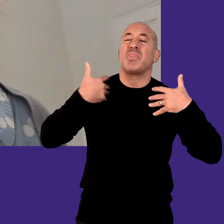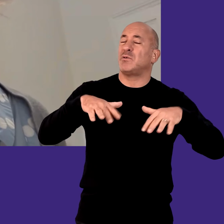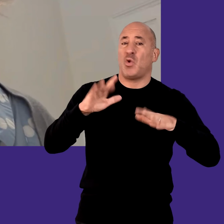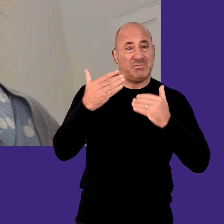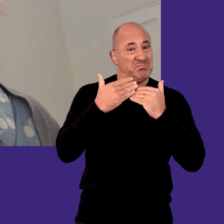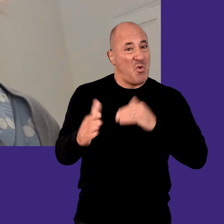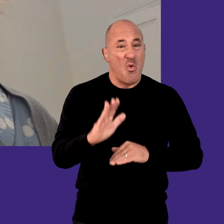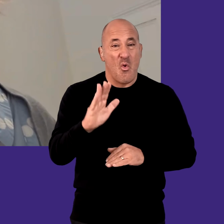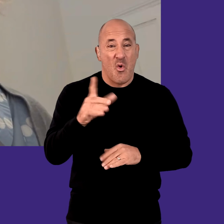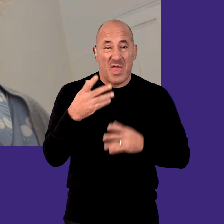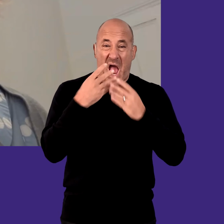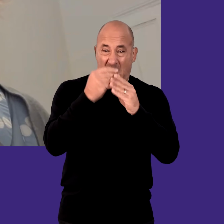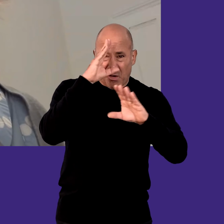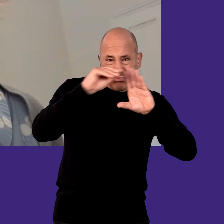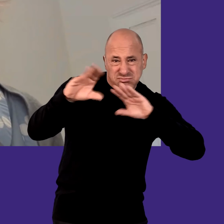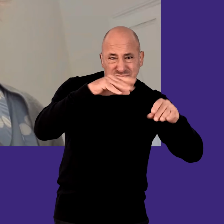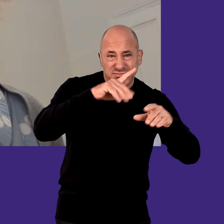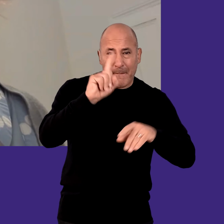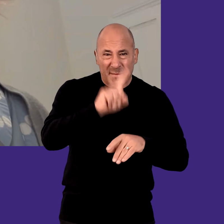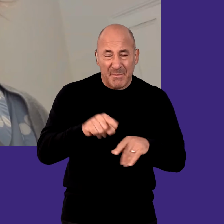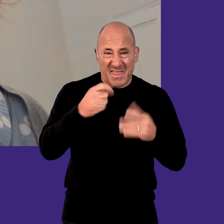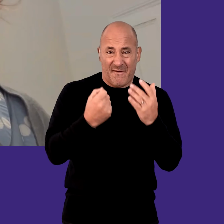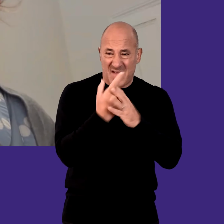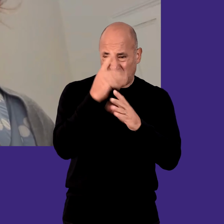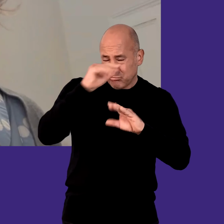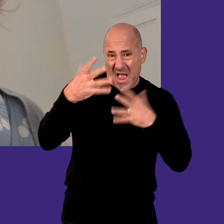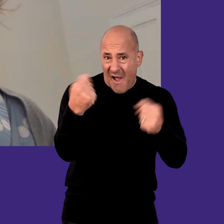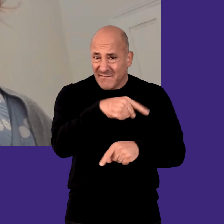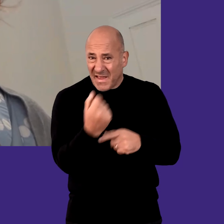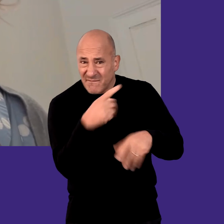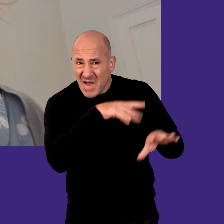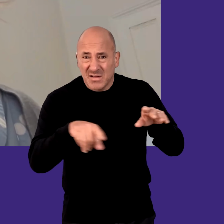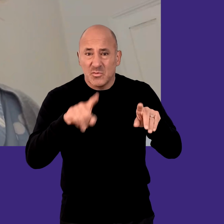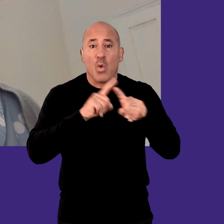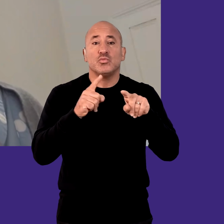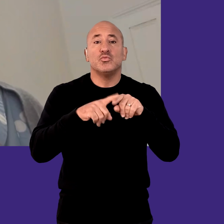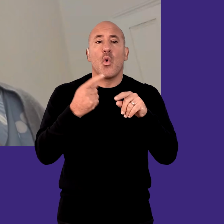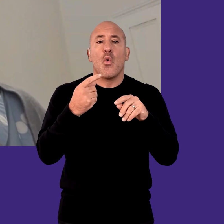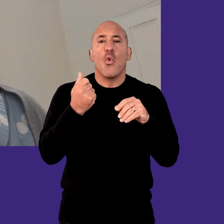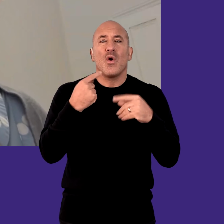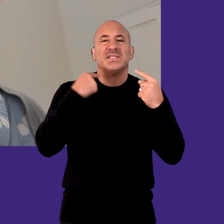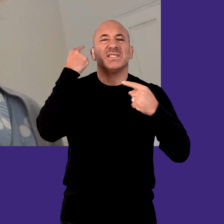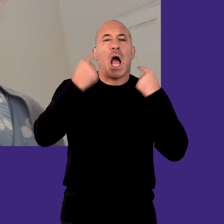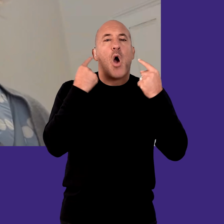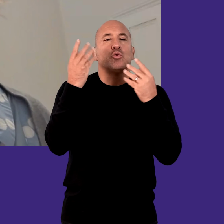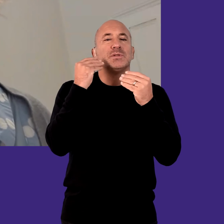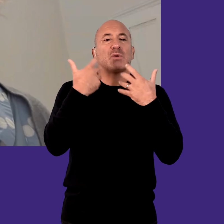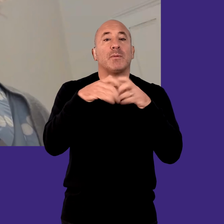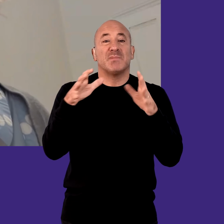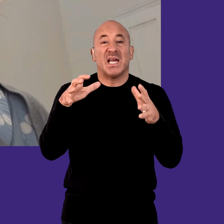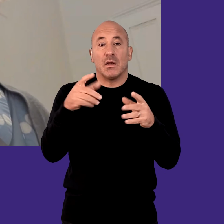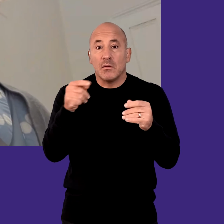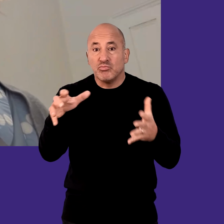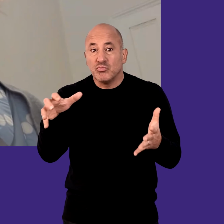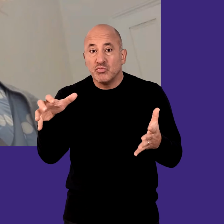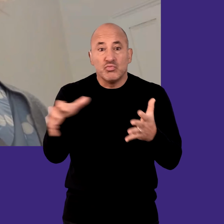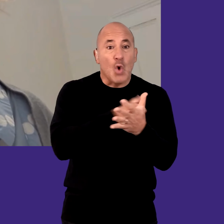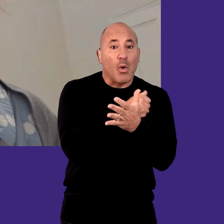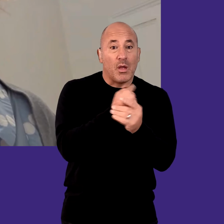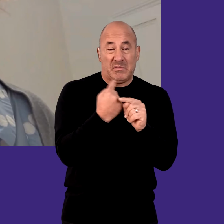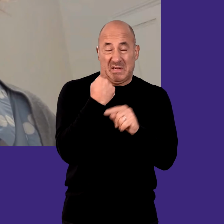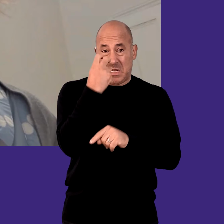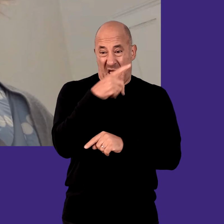just turn up to party on the green. They helped tell everyone in the neighborhood about the event, and they acted quickly when half the